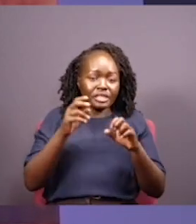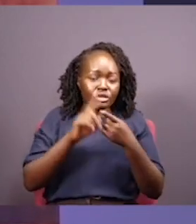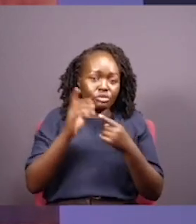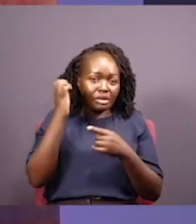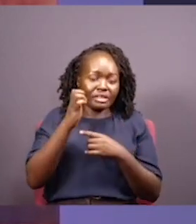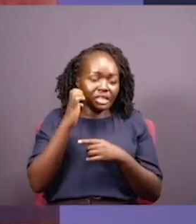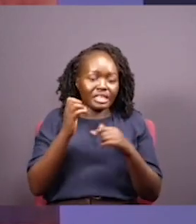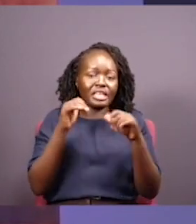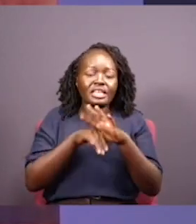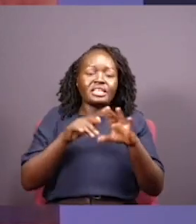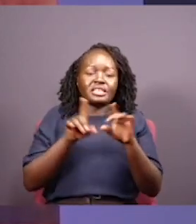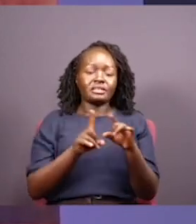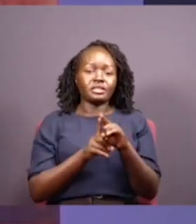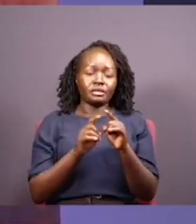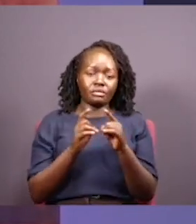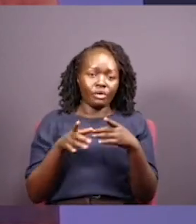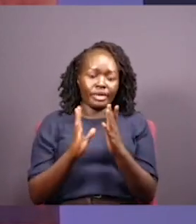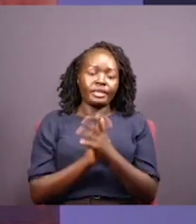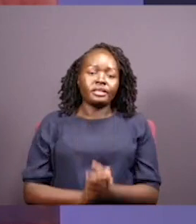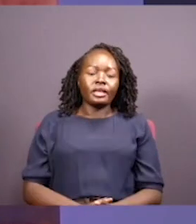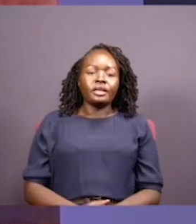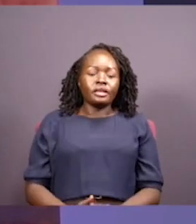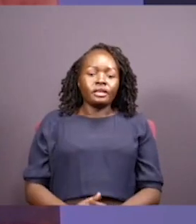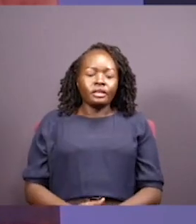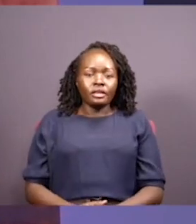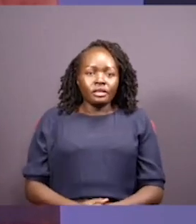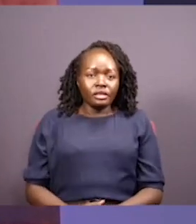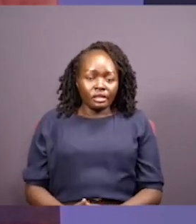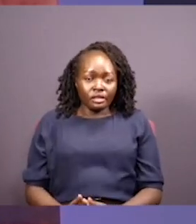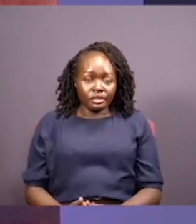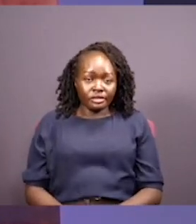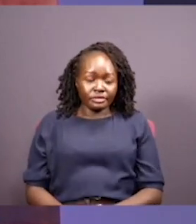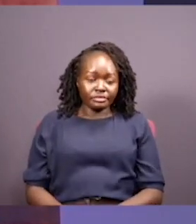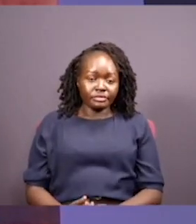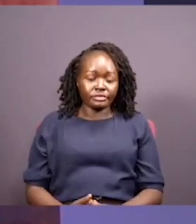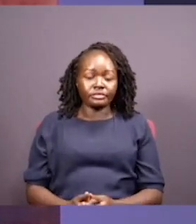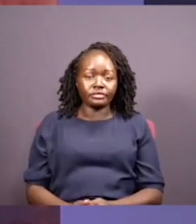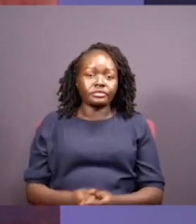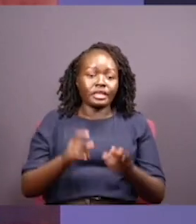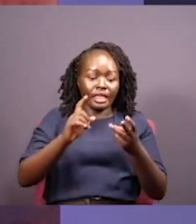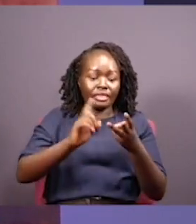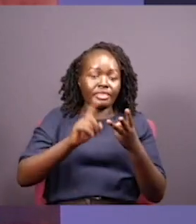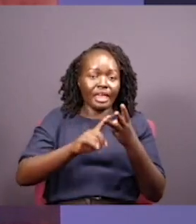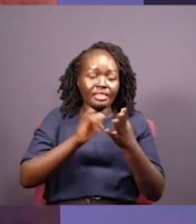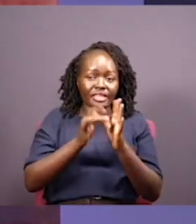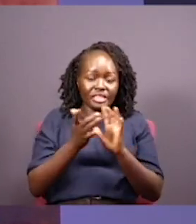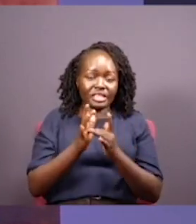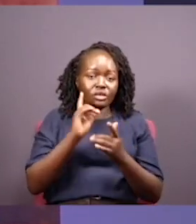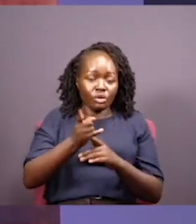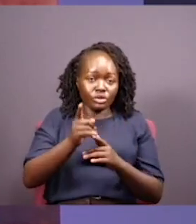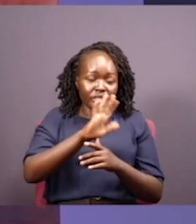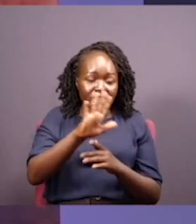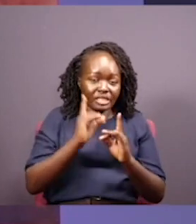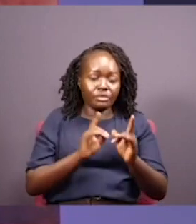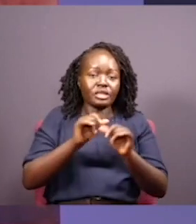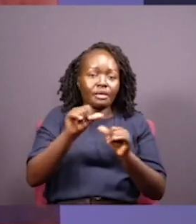such a context. The third source of attack that Jesus cautioned his disciples about is recorded